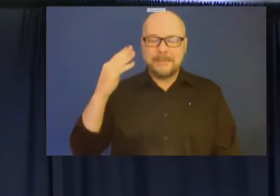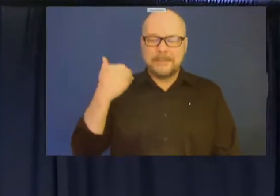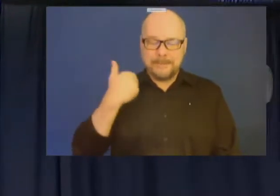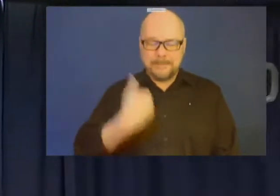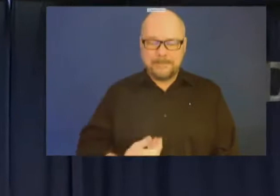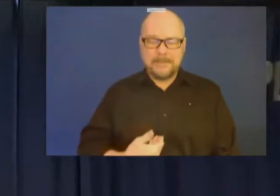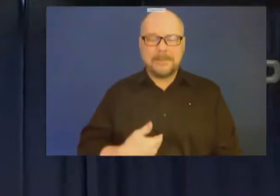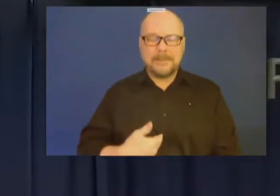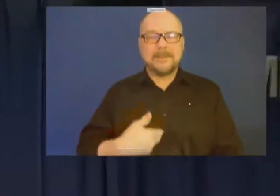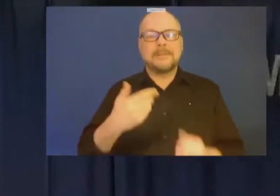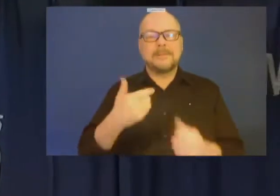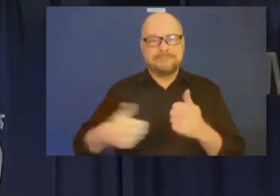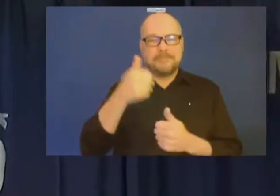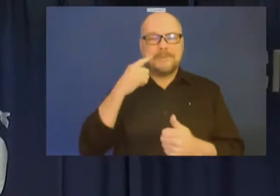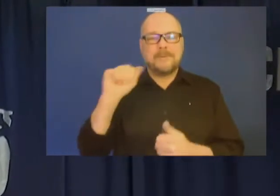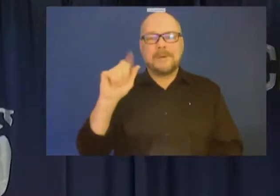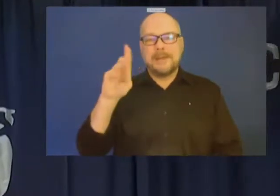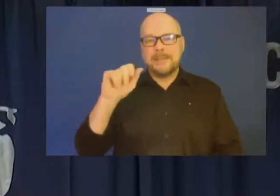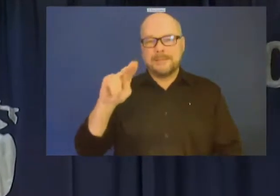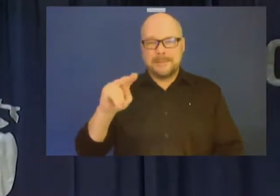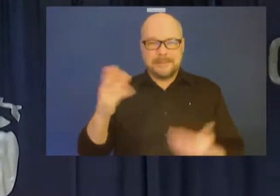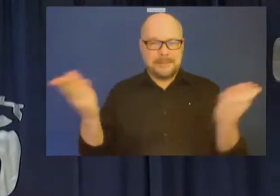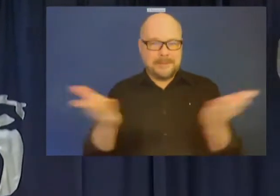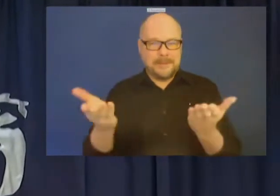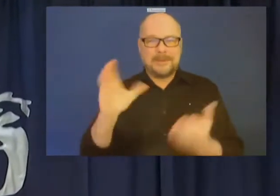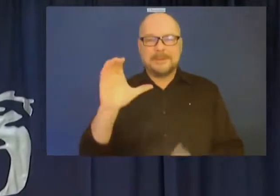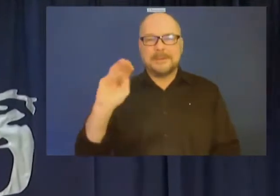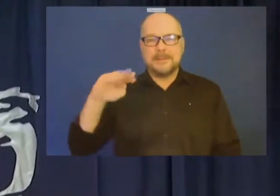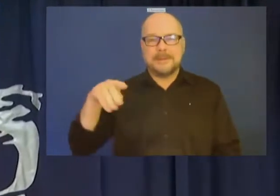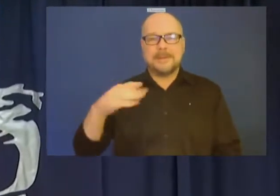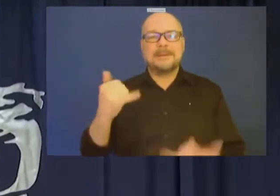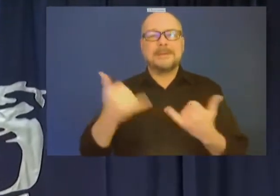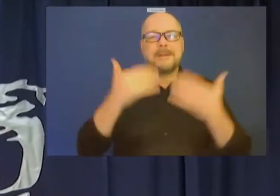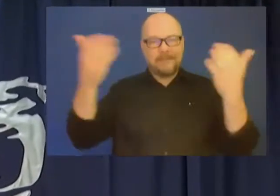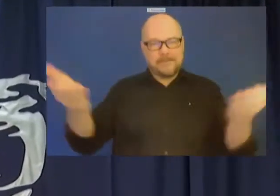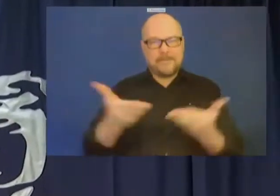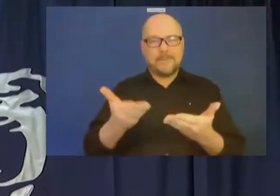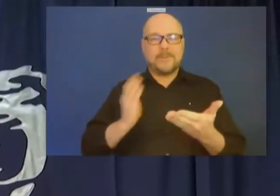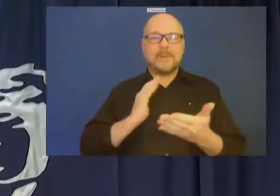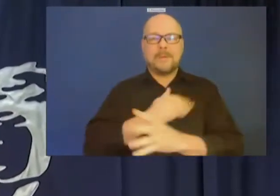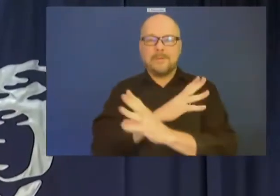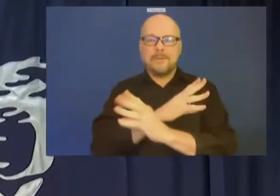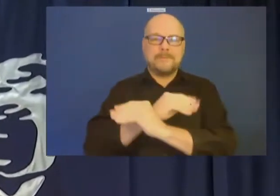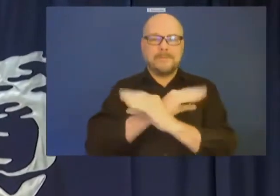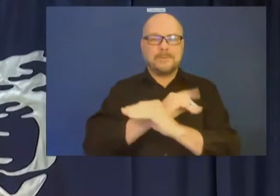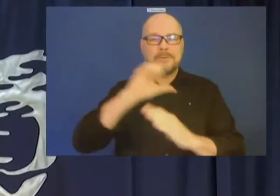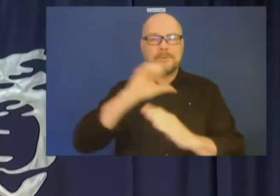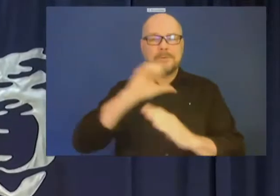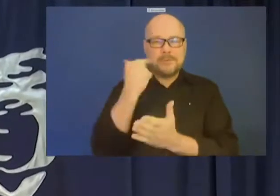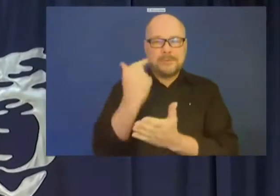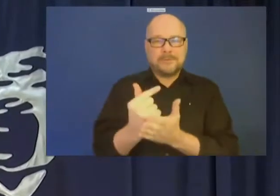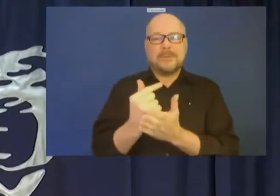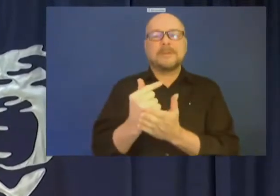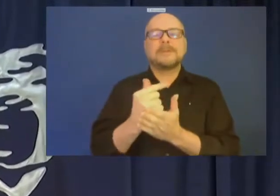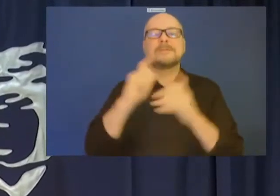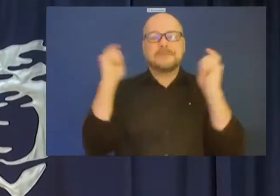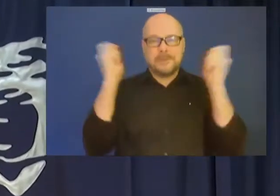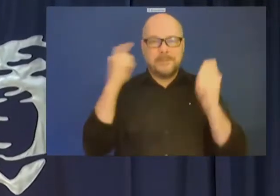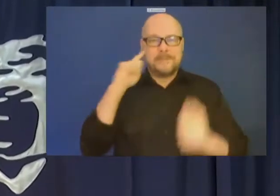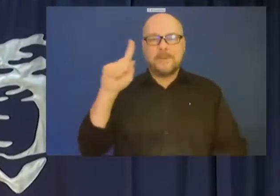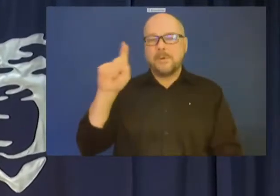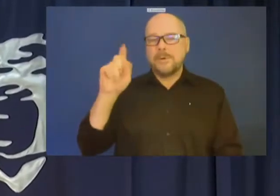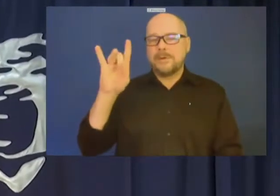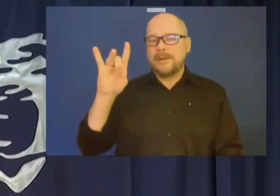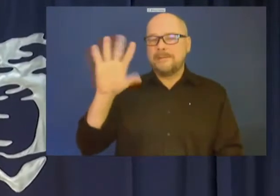CMPD. It is my distinct pleasure to welcome you to the virtual graduation ceremony of the 185th recruit